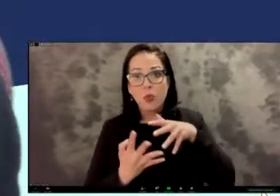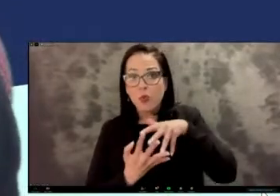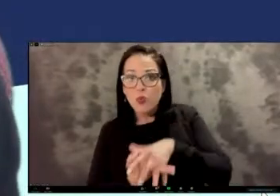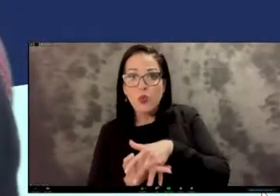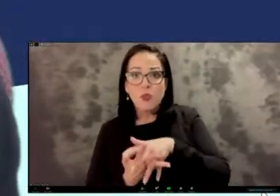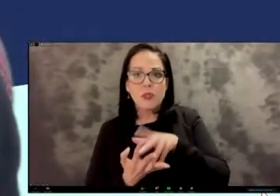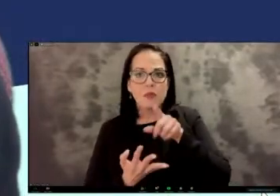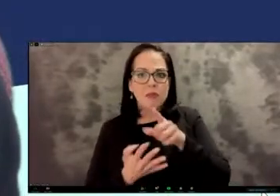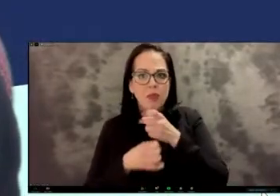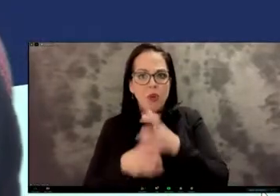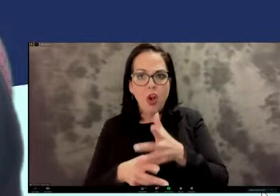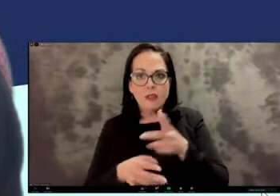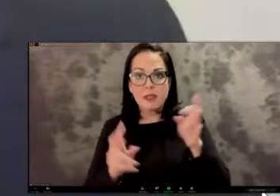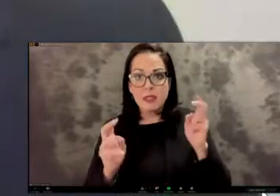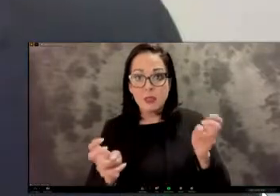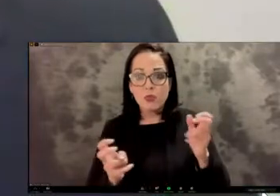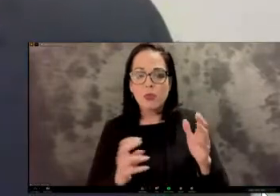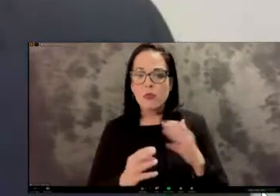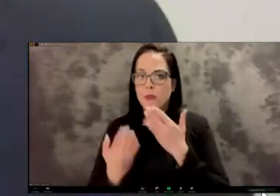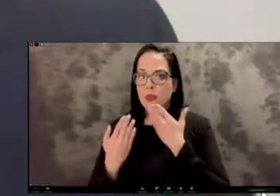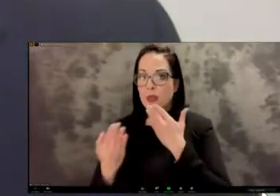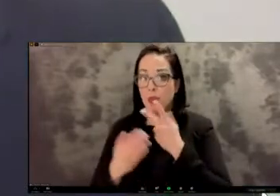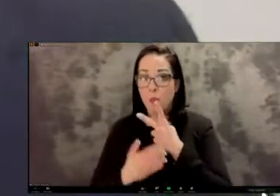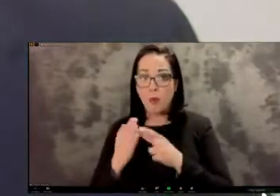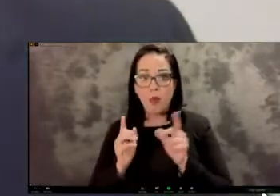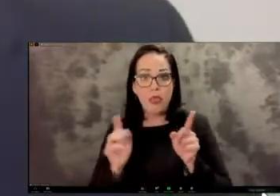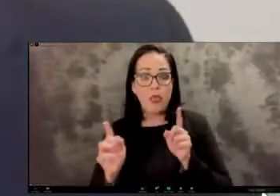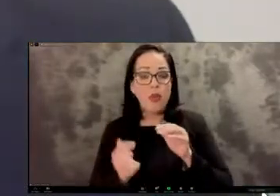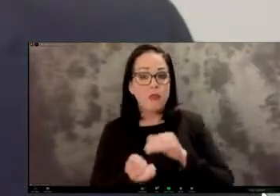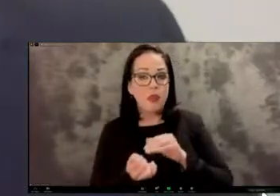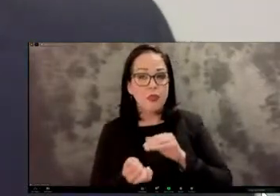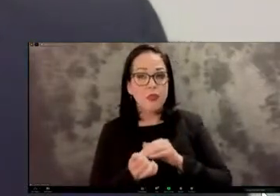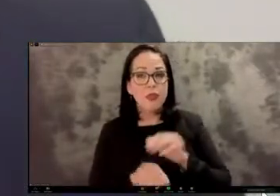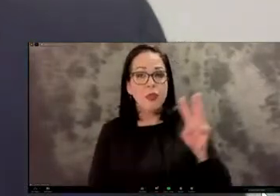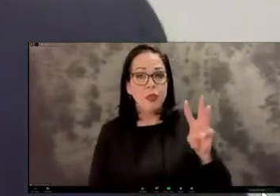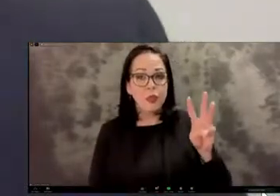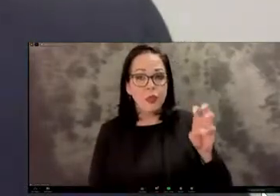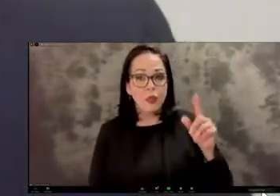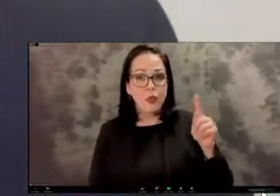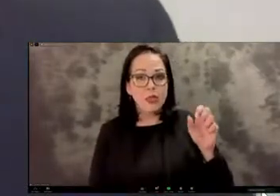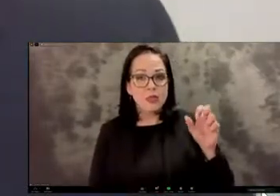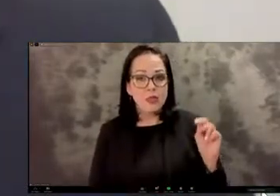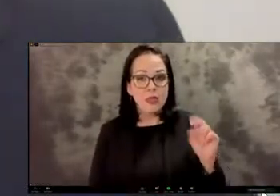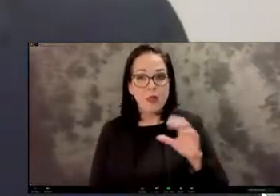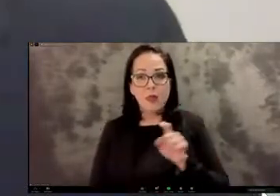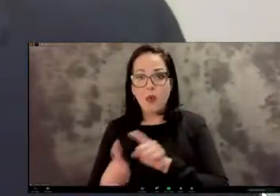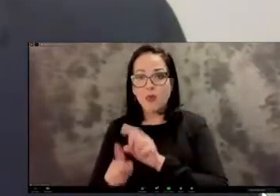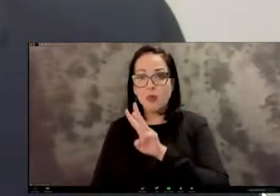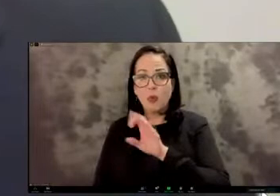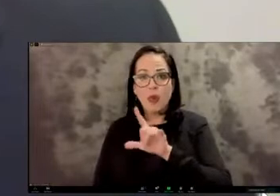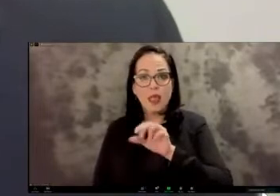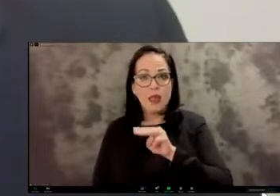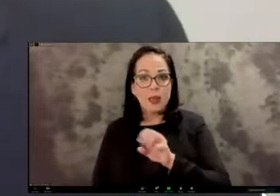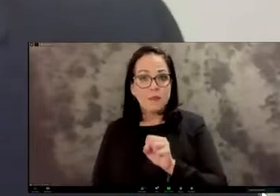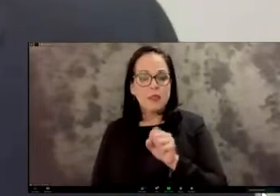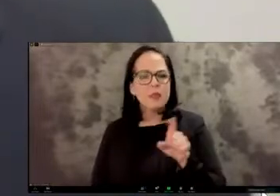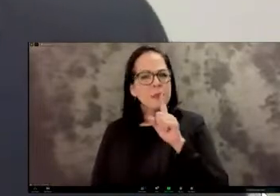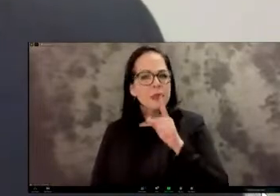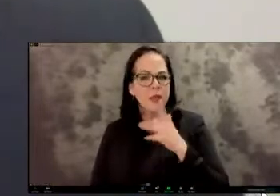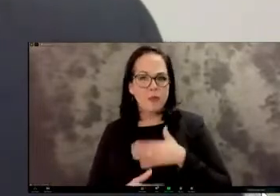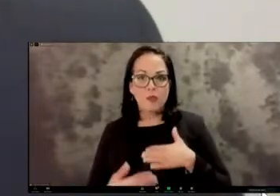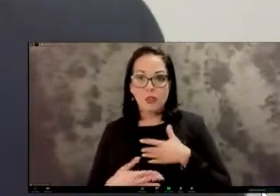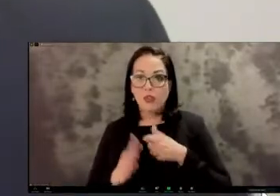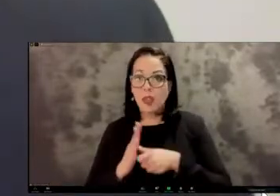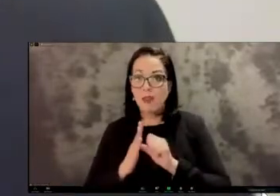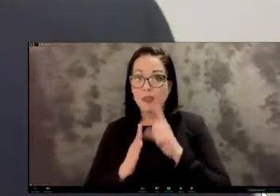Watts. Thank you both, Drs. Winston and Williams. I really appreciated the emphasis on